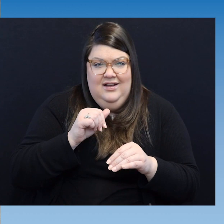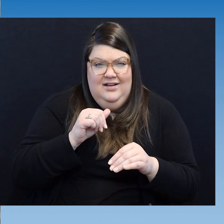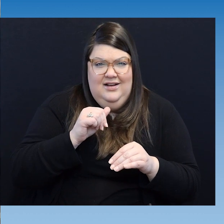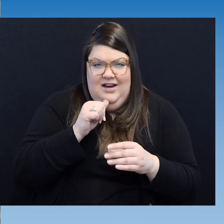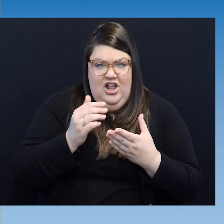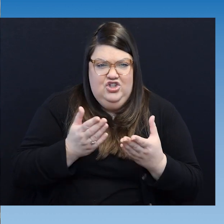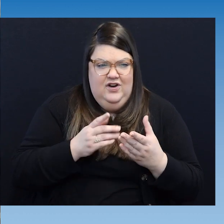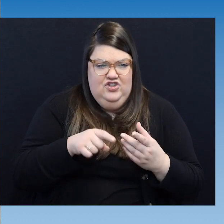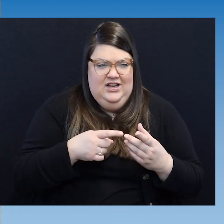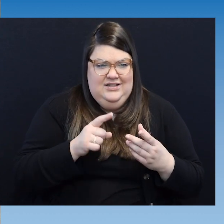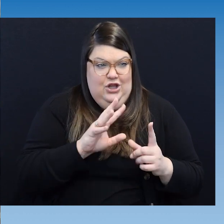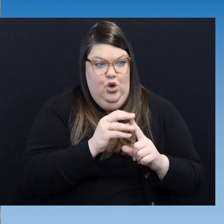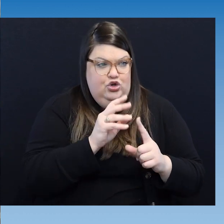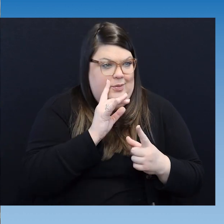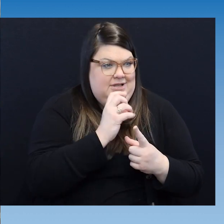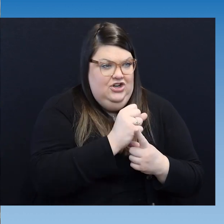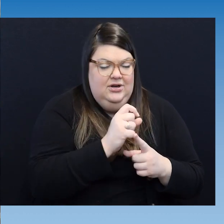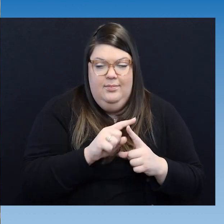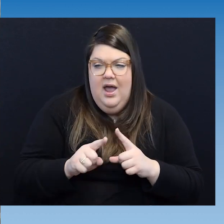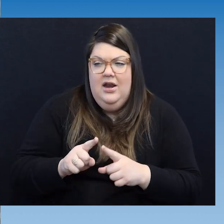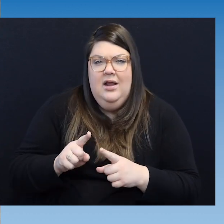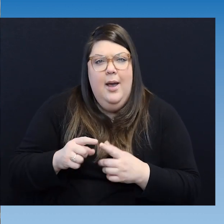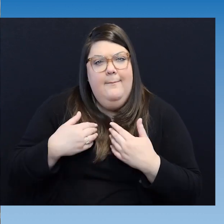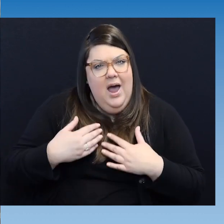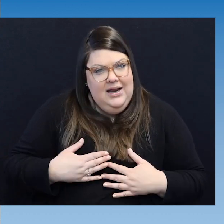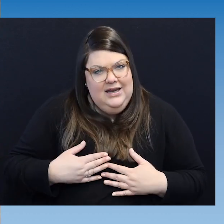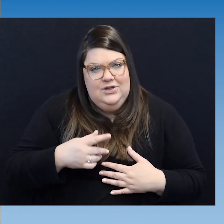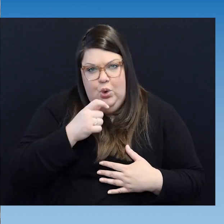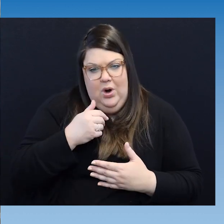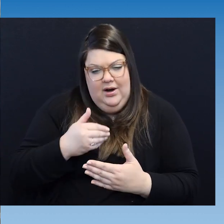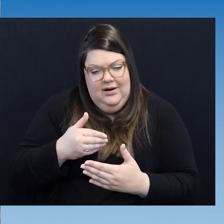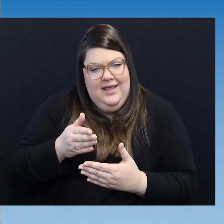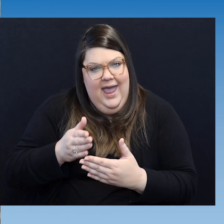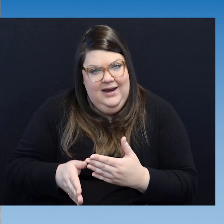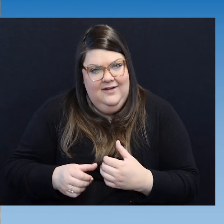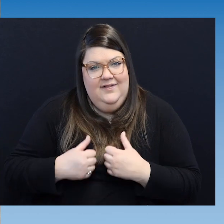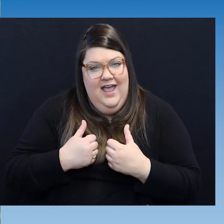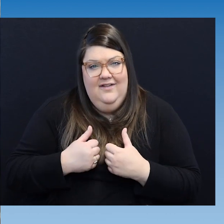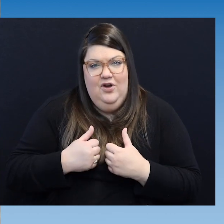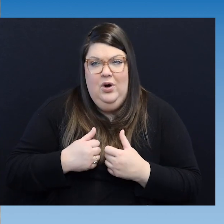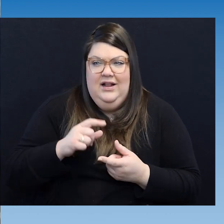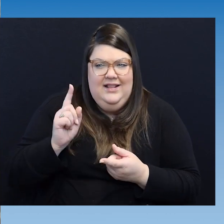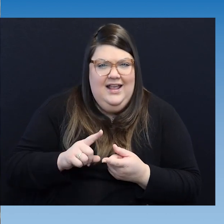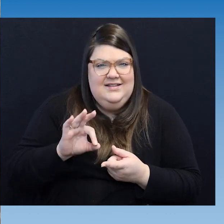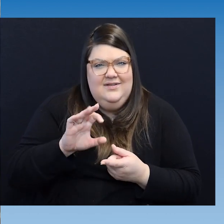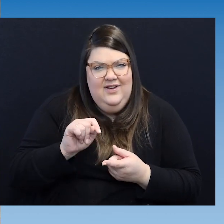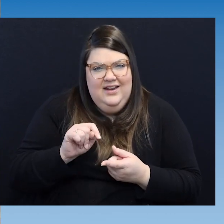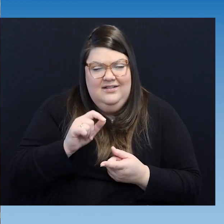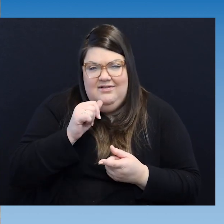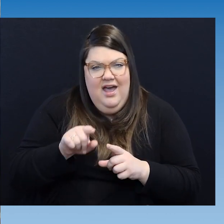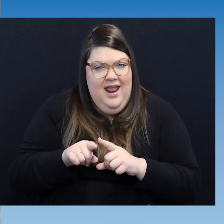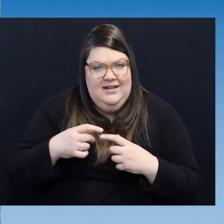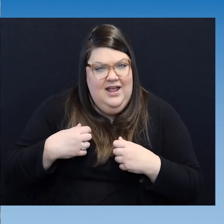those whose lives or bodies are at the end of life, whose lives and bodies are not as fit or healthy, and how that might be,